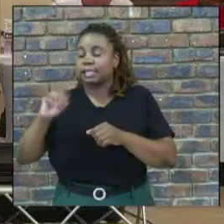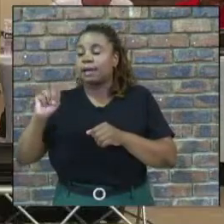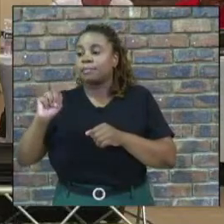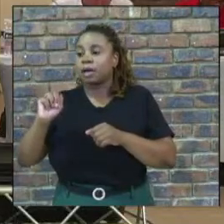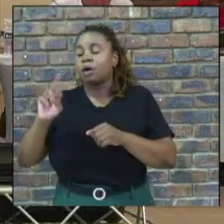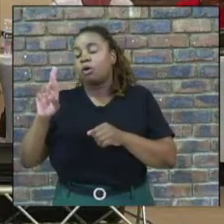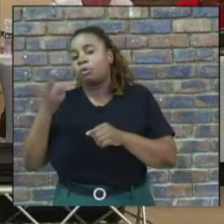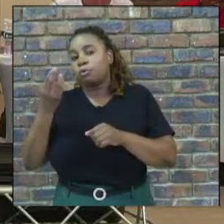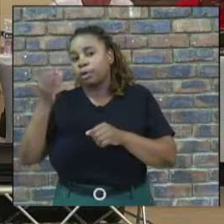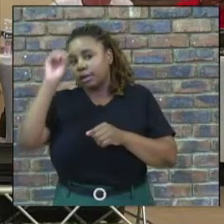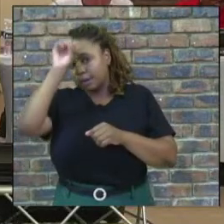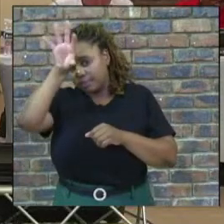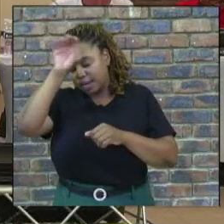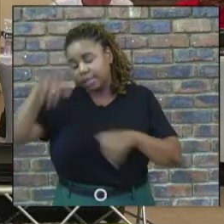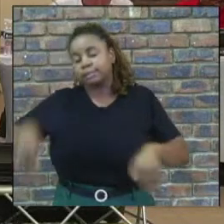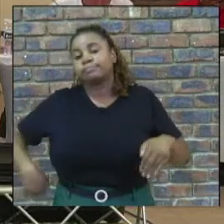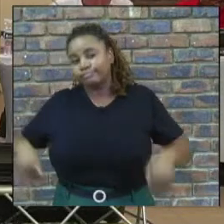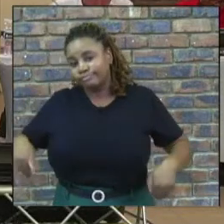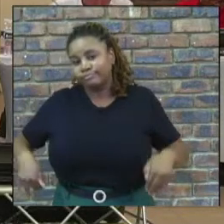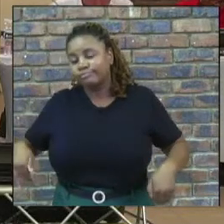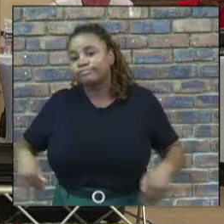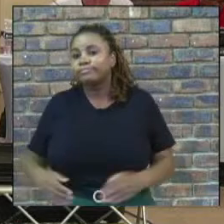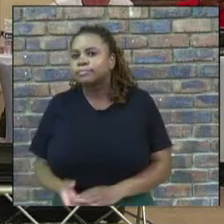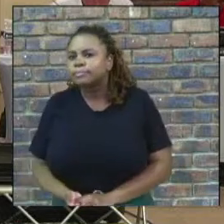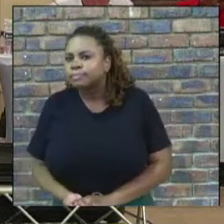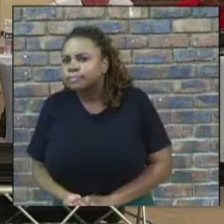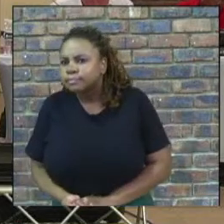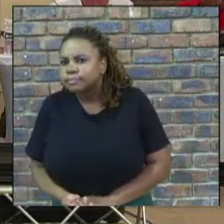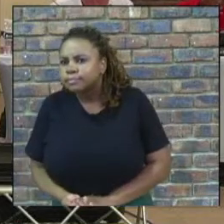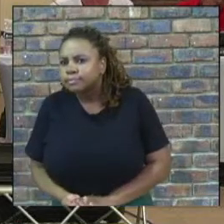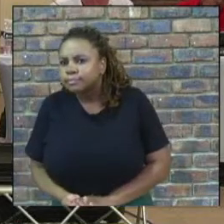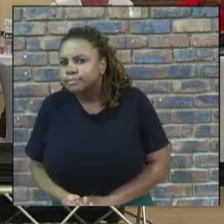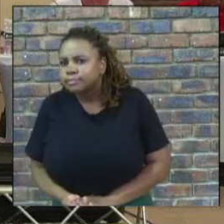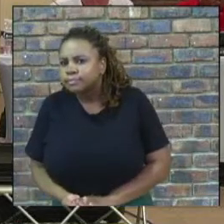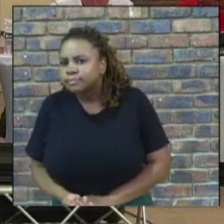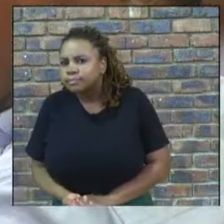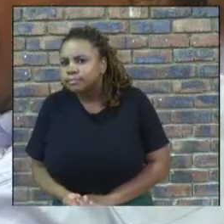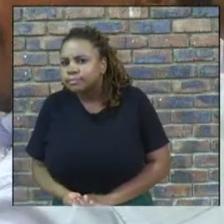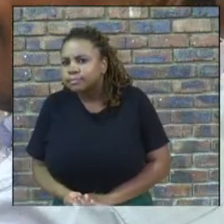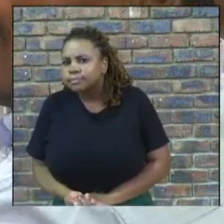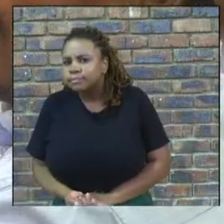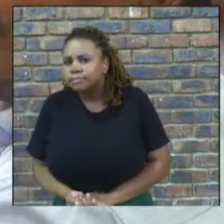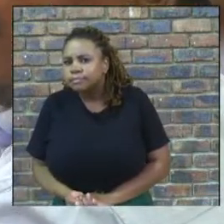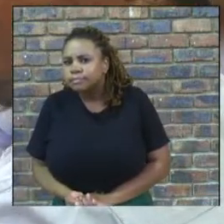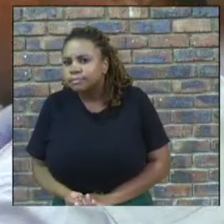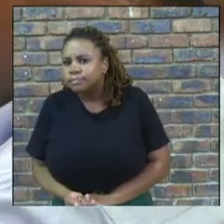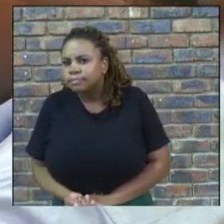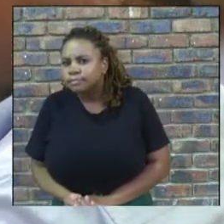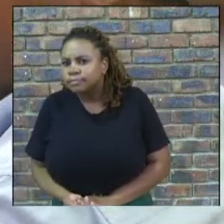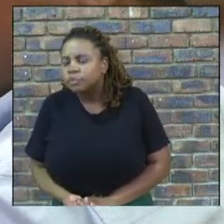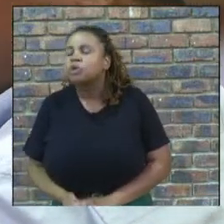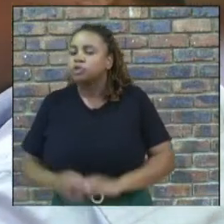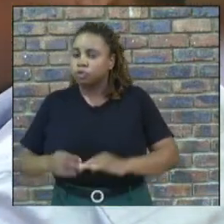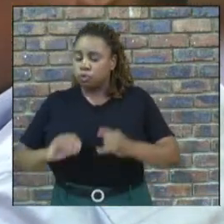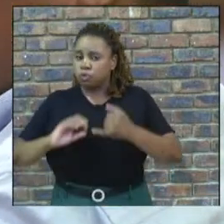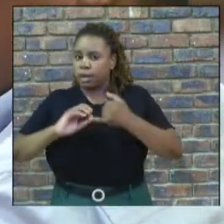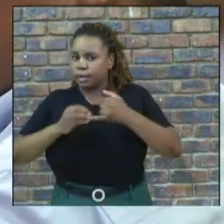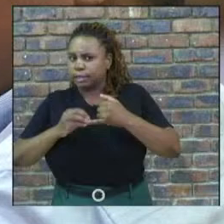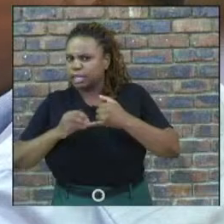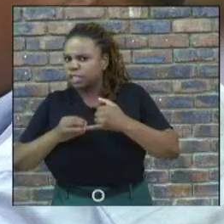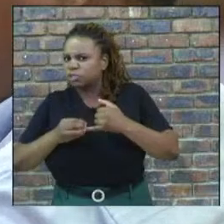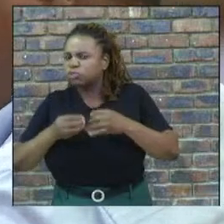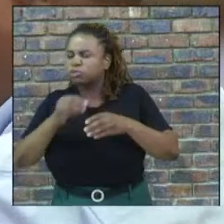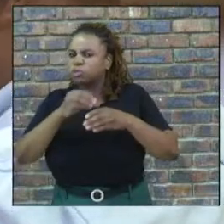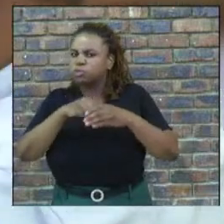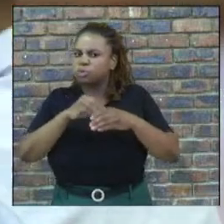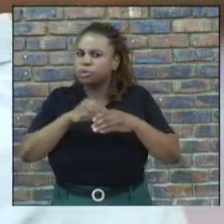general law amendment, where we want to incorporate some harsher punishment for